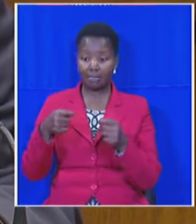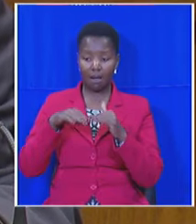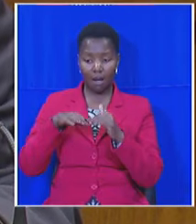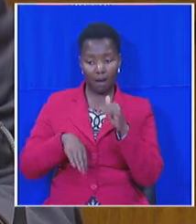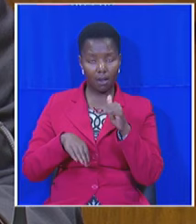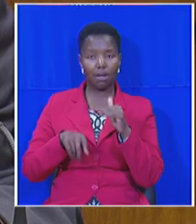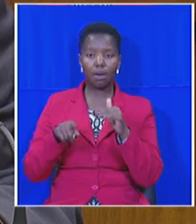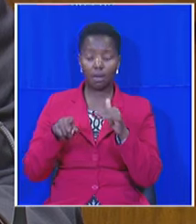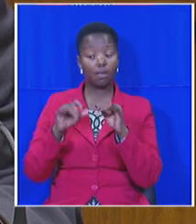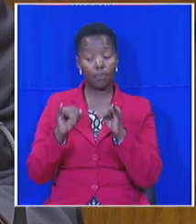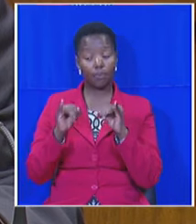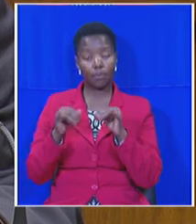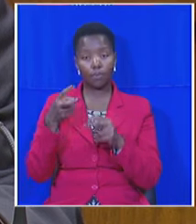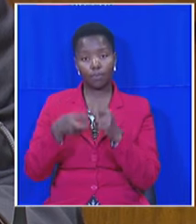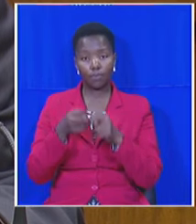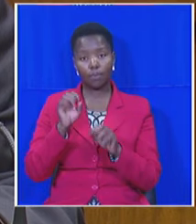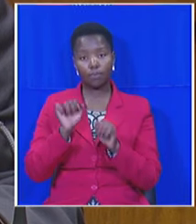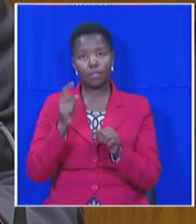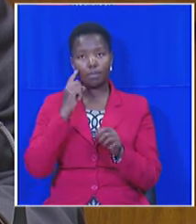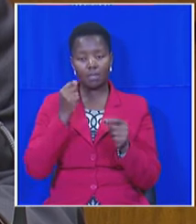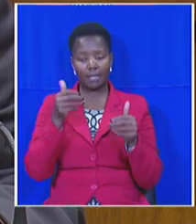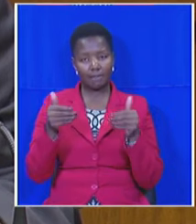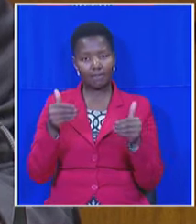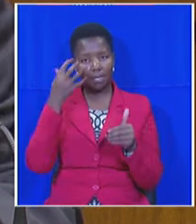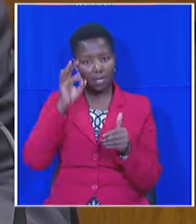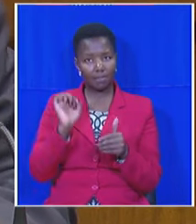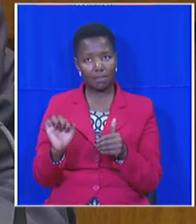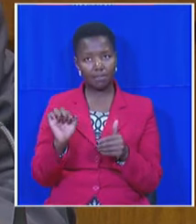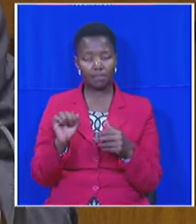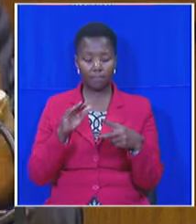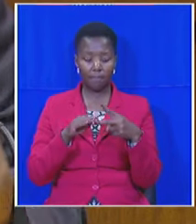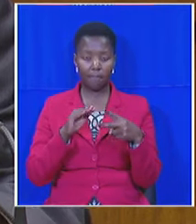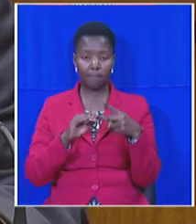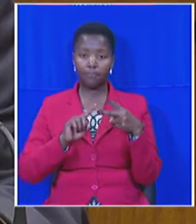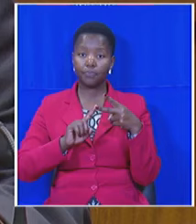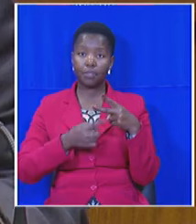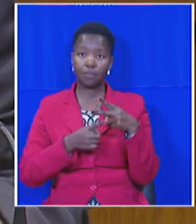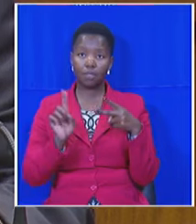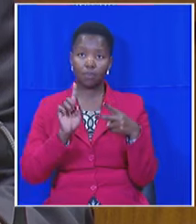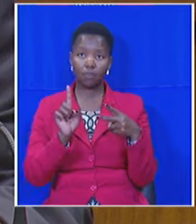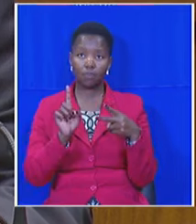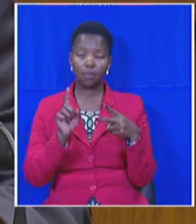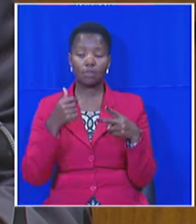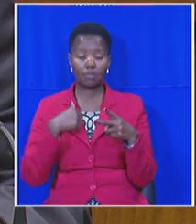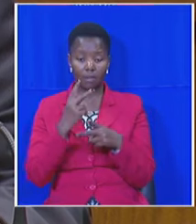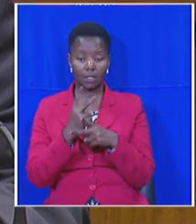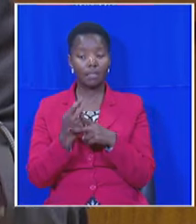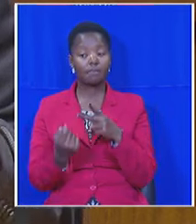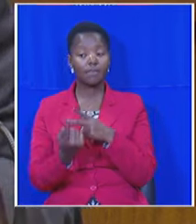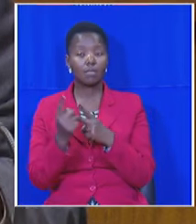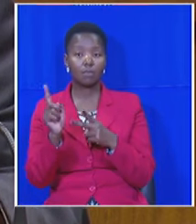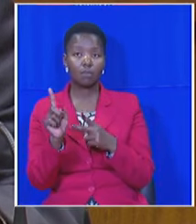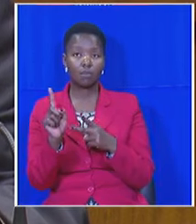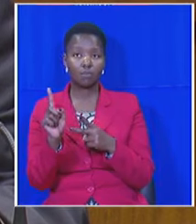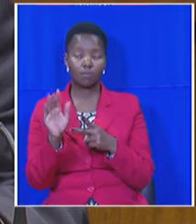with the way in which you handle the finances of the state. The other point in closing that I would like to raise is that